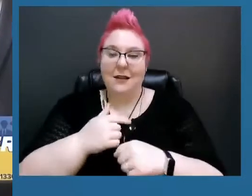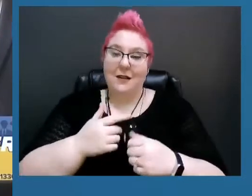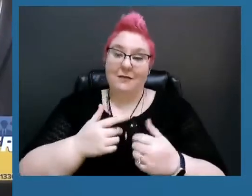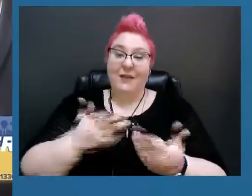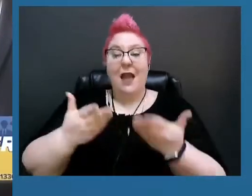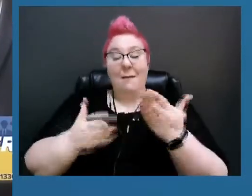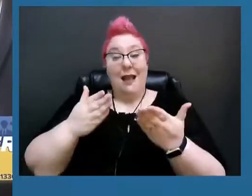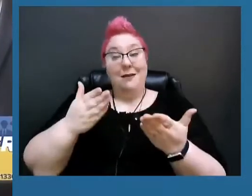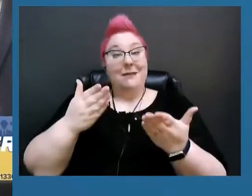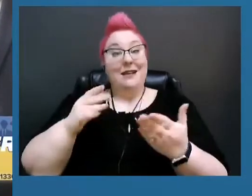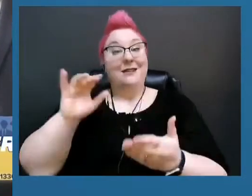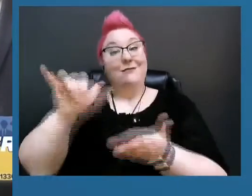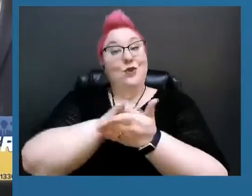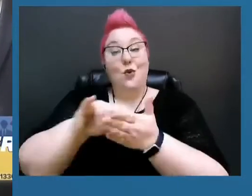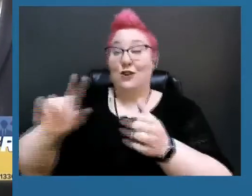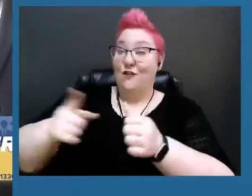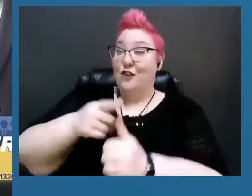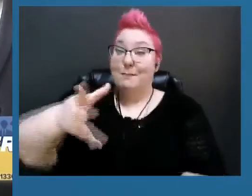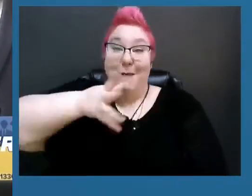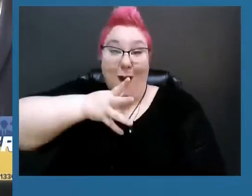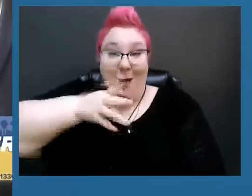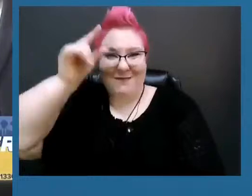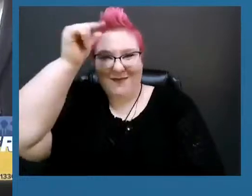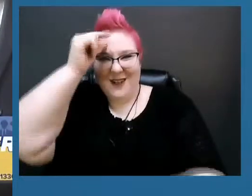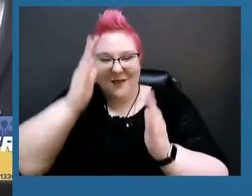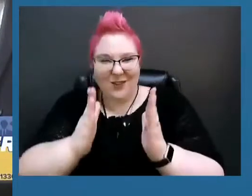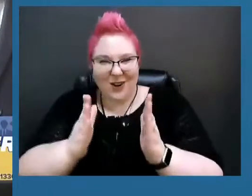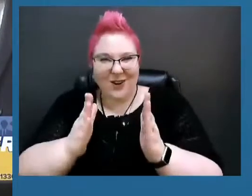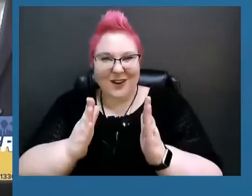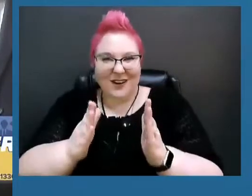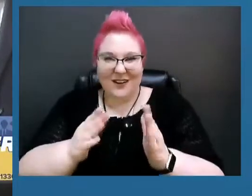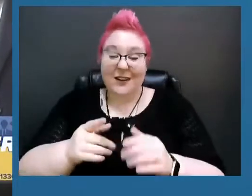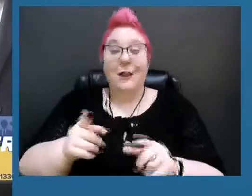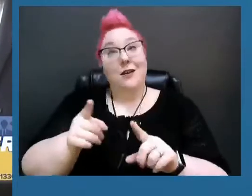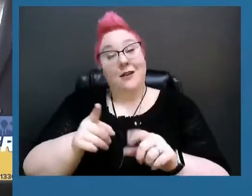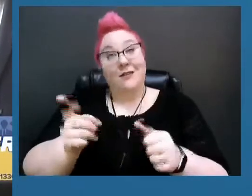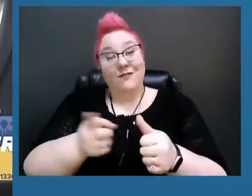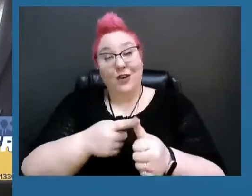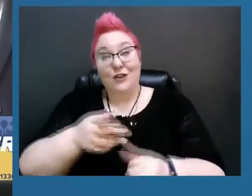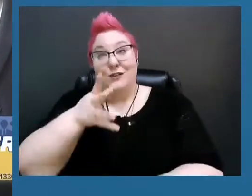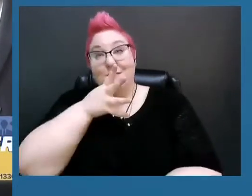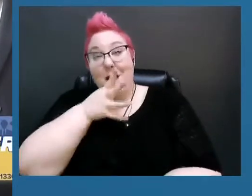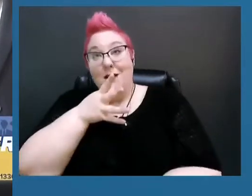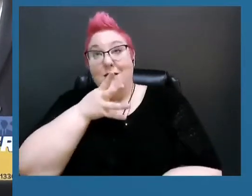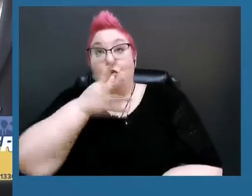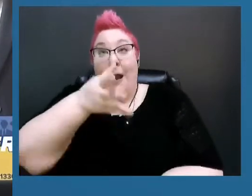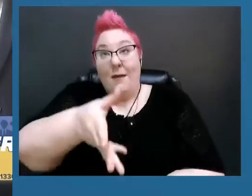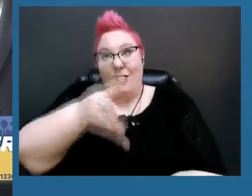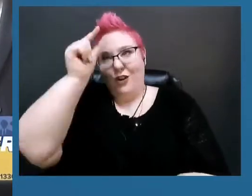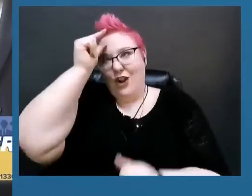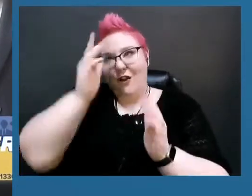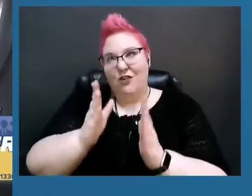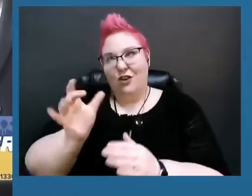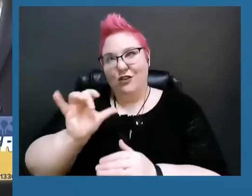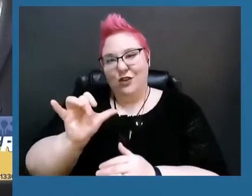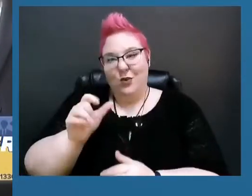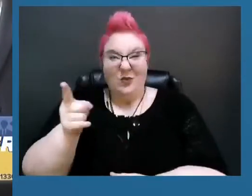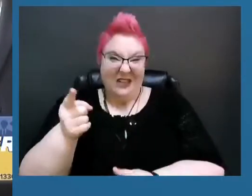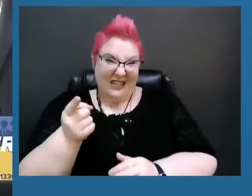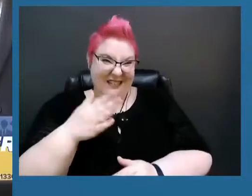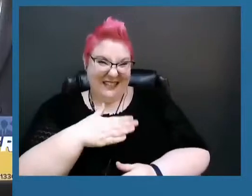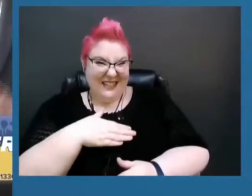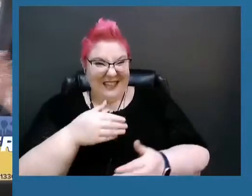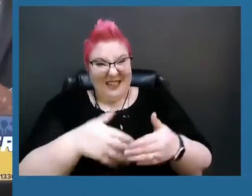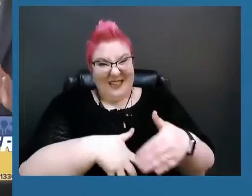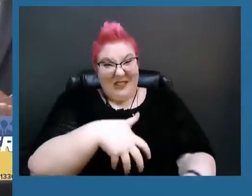first mom governor, first mom grandmother, too. Okay, there's another one on the way. She's due in 2 weeks. The baby's